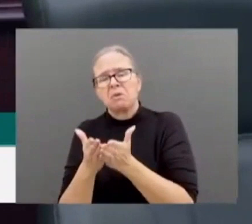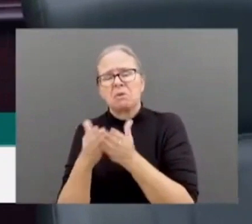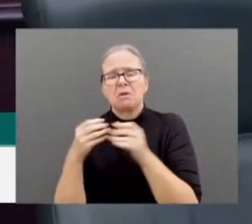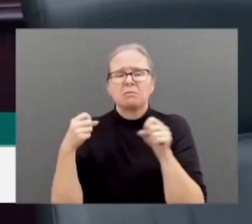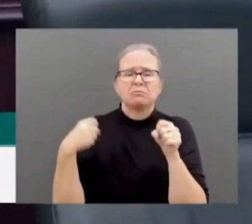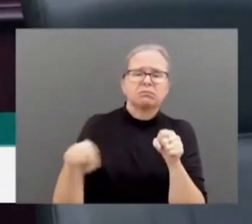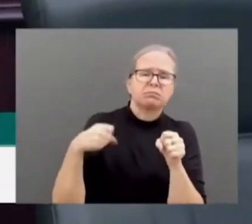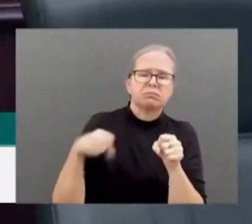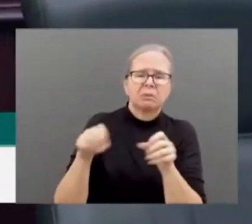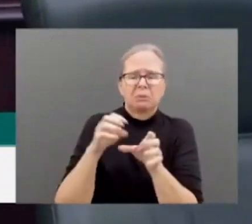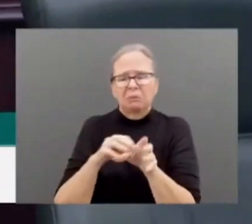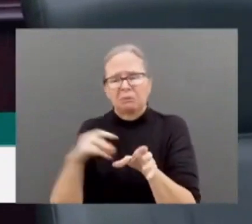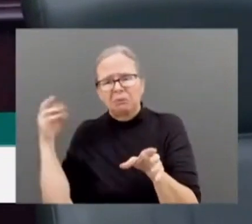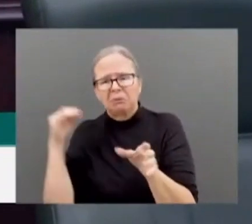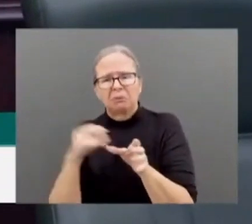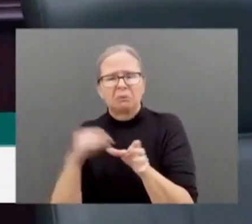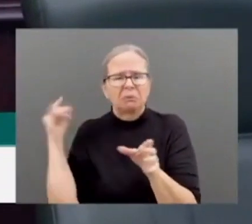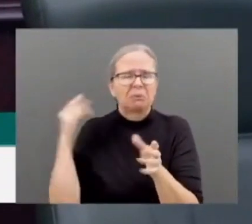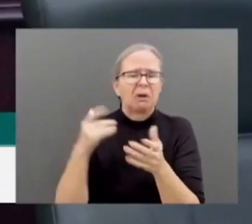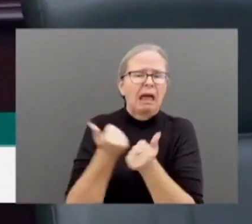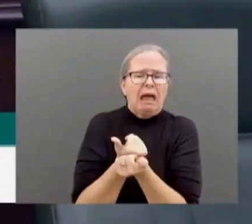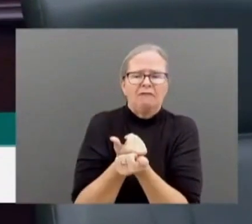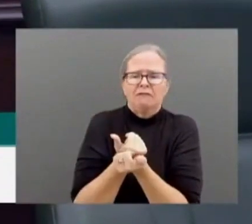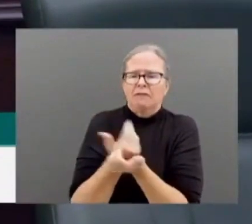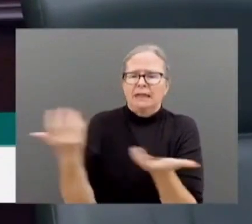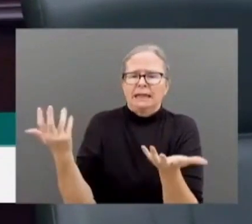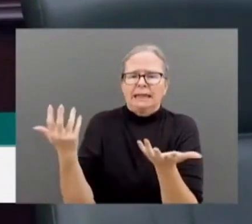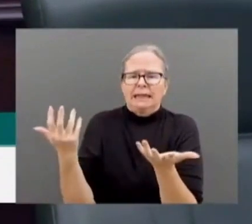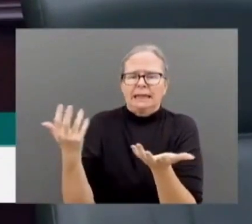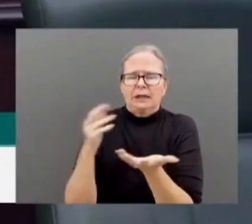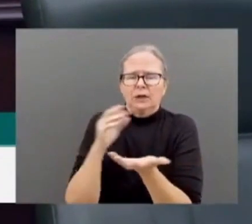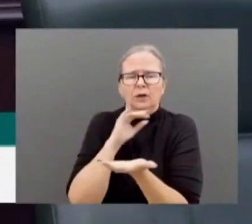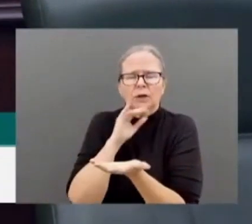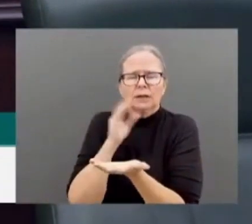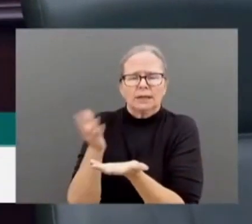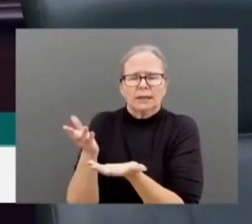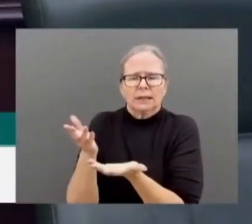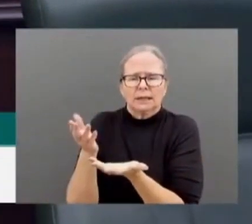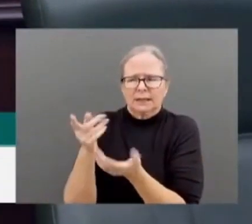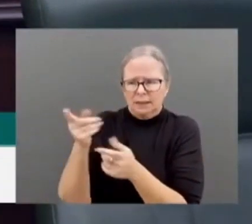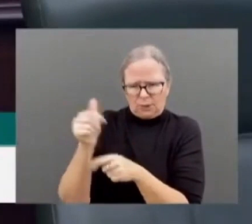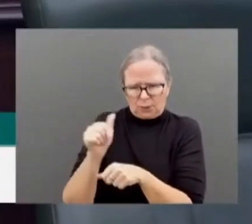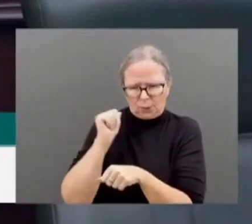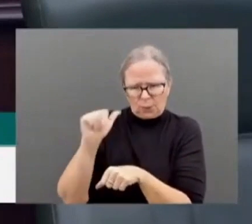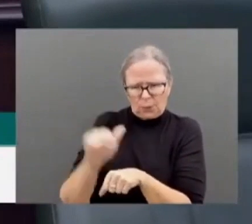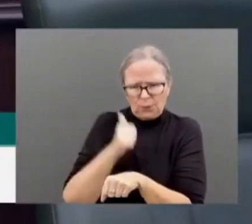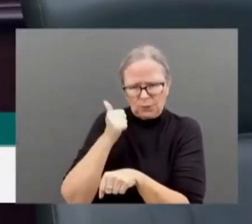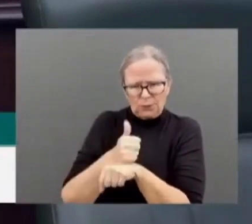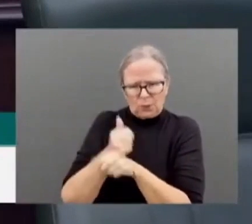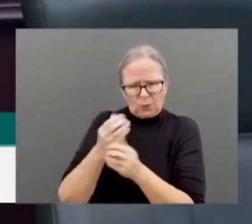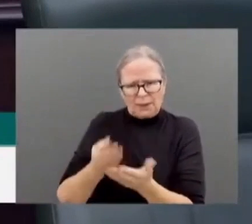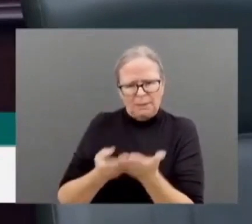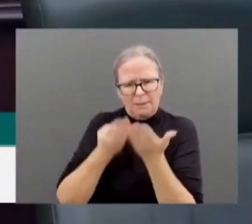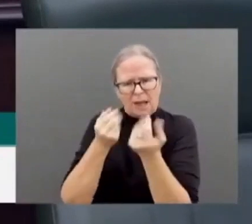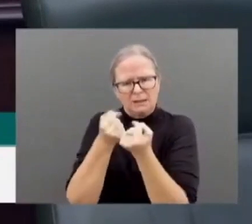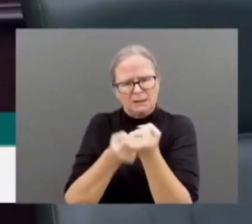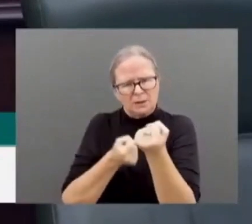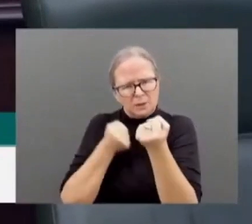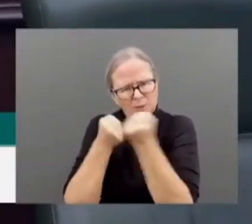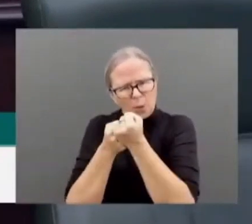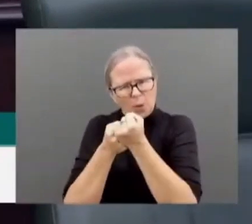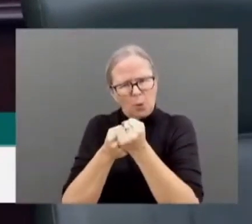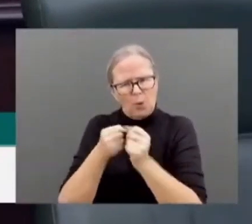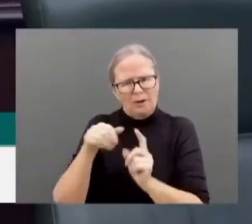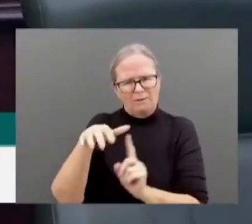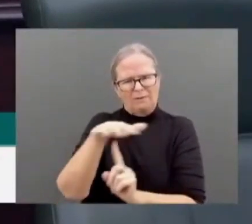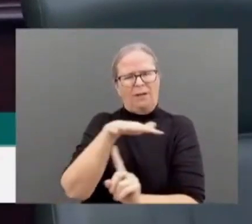but the government refuses to implement the recommendations stemming from those groups. We could pass the Eastern Slopes Protection